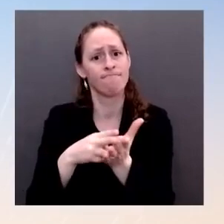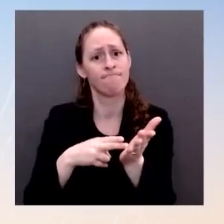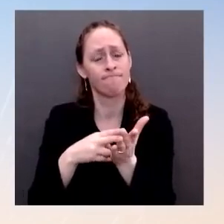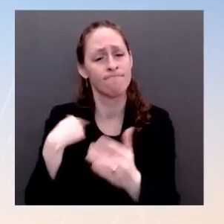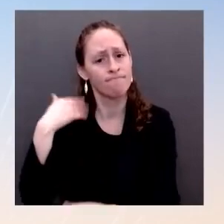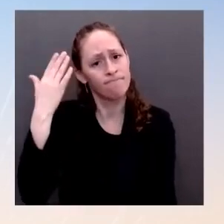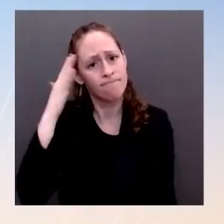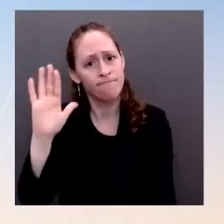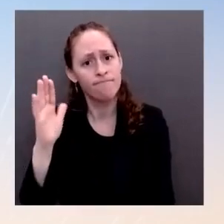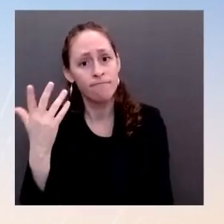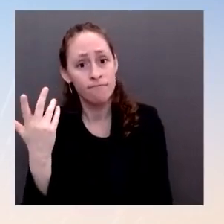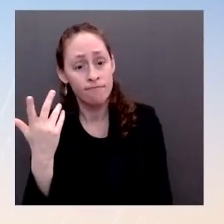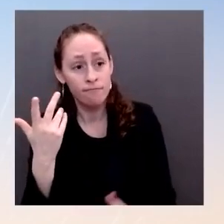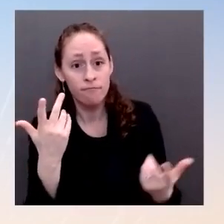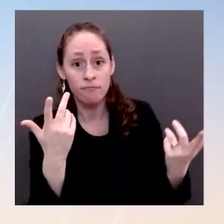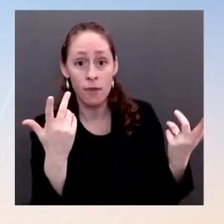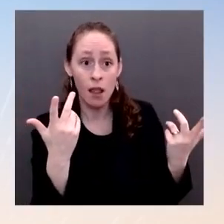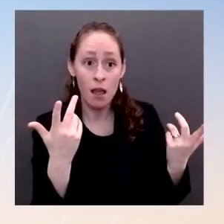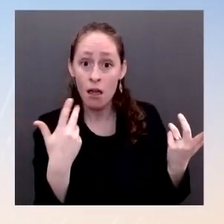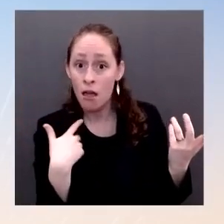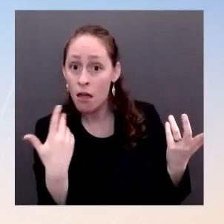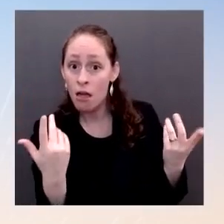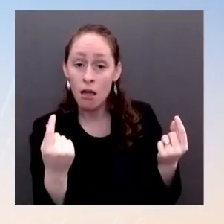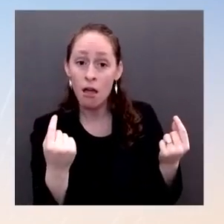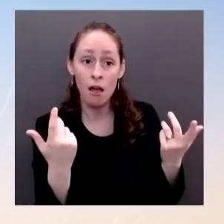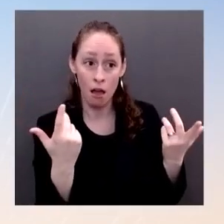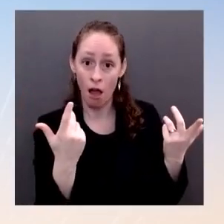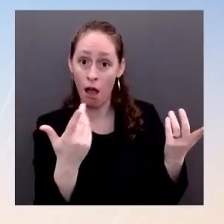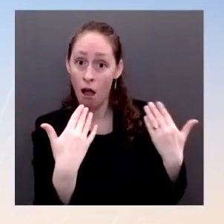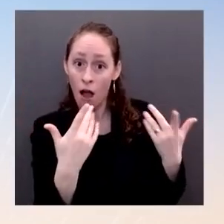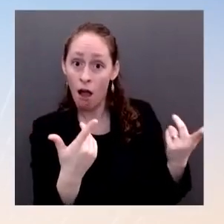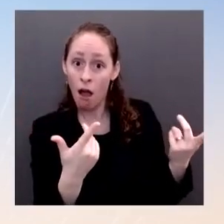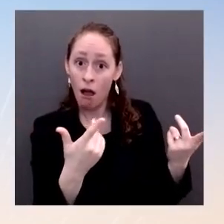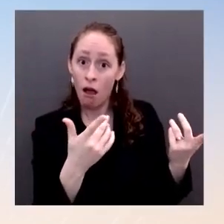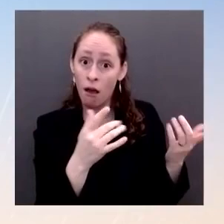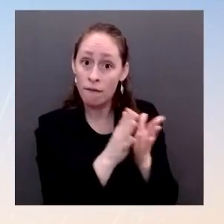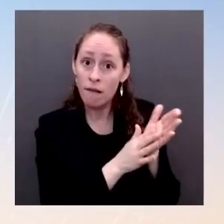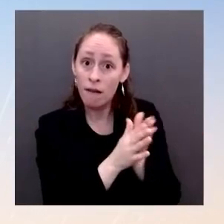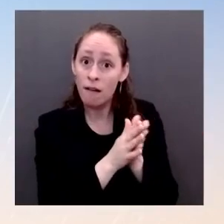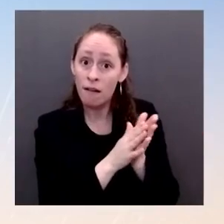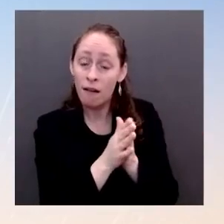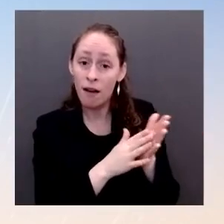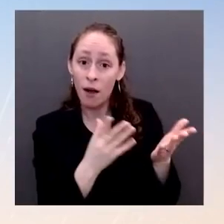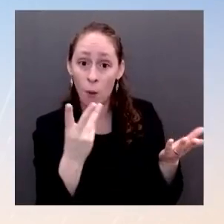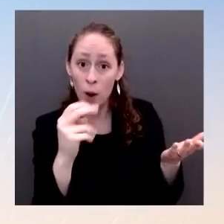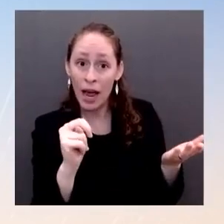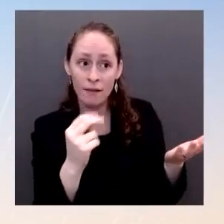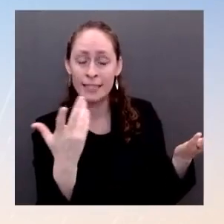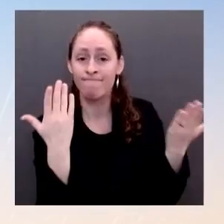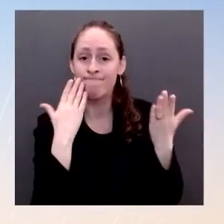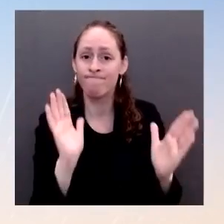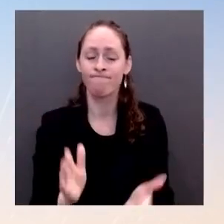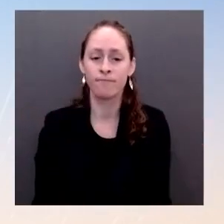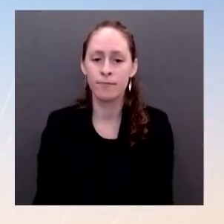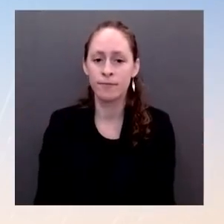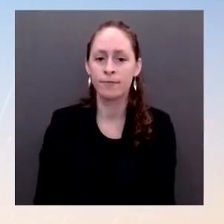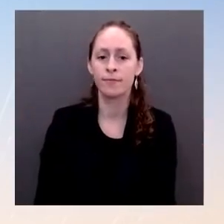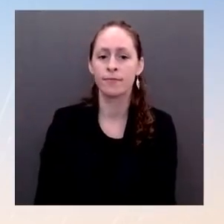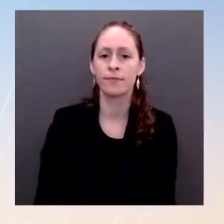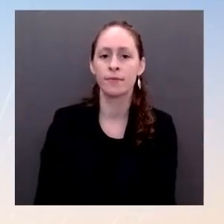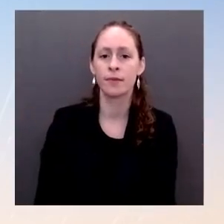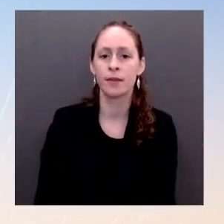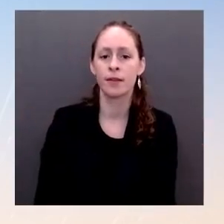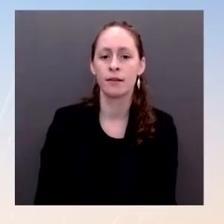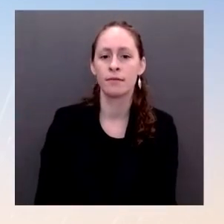Jen. Over the weekend, insurers started paying for at-home tests, or you could apply for reimbursement.